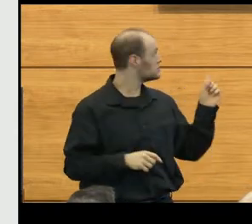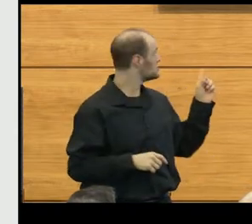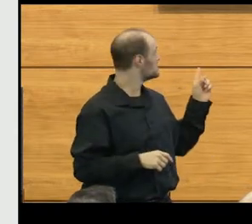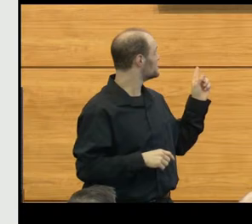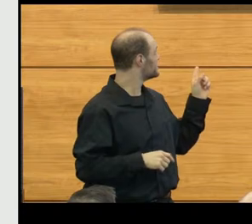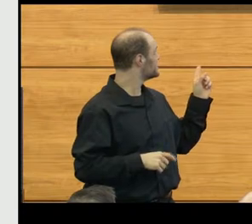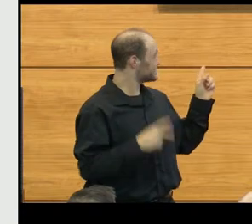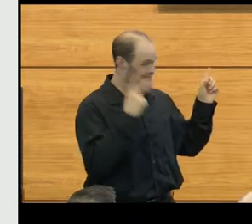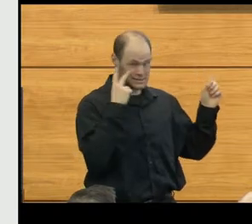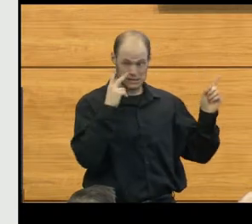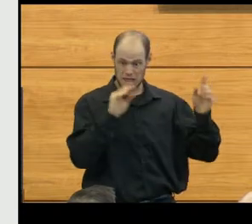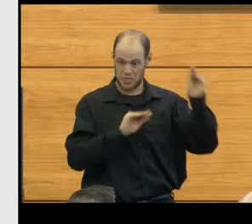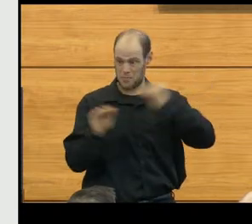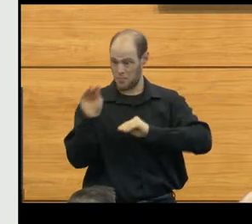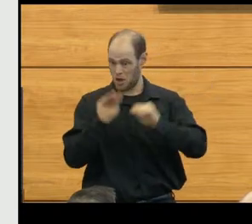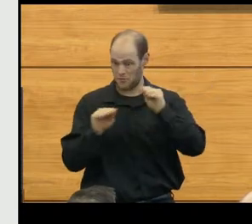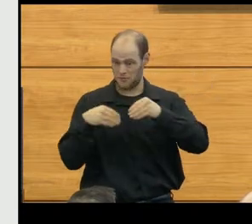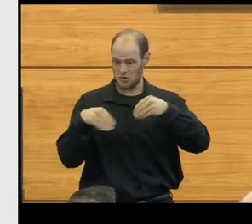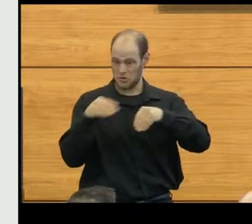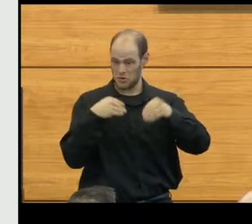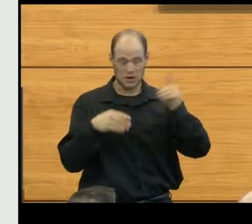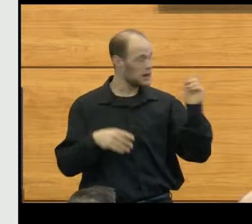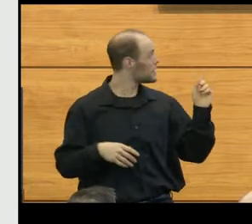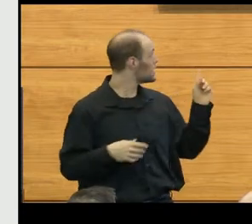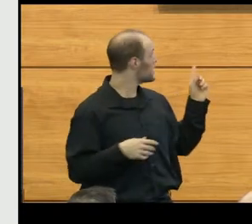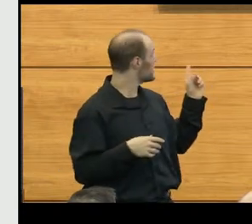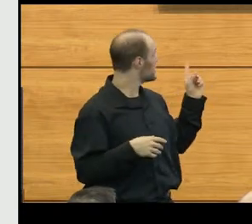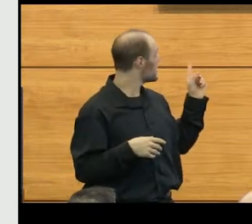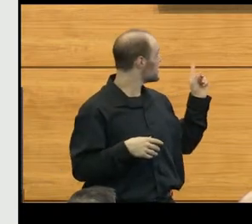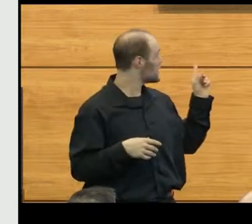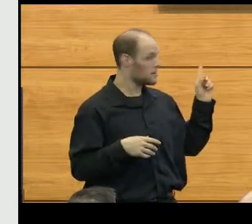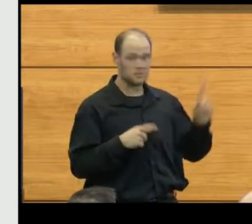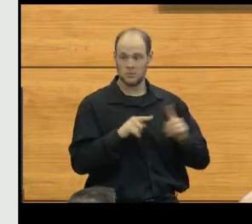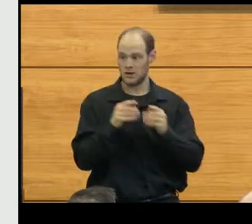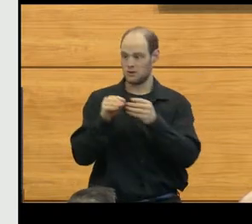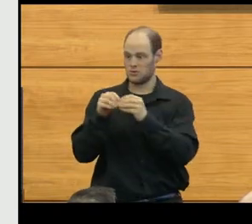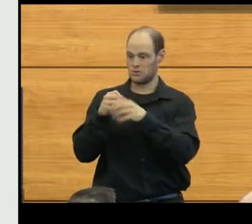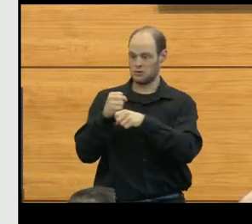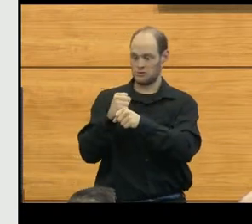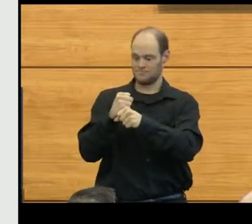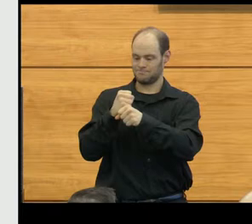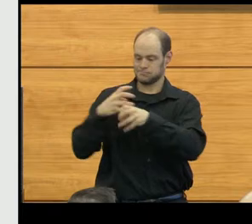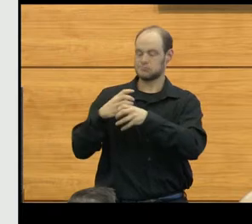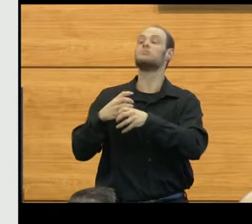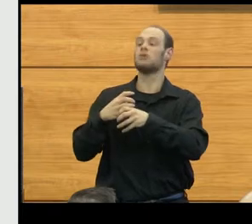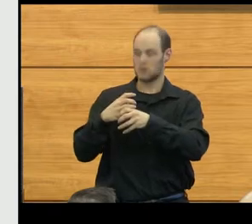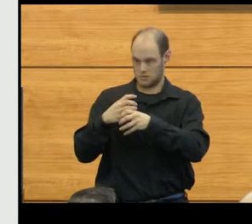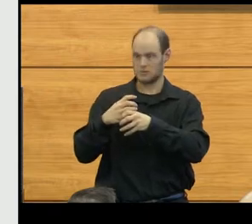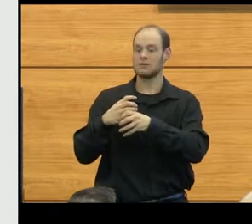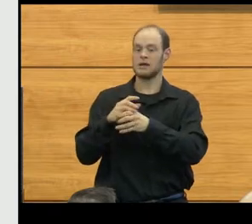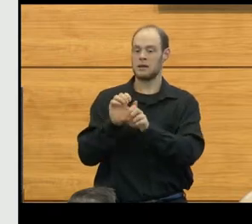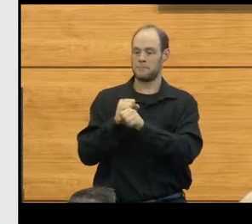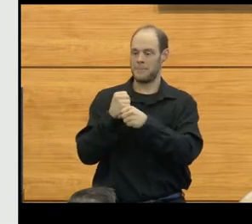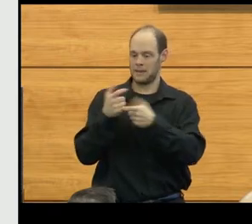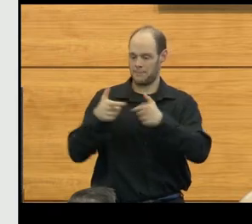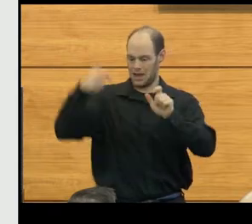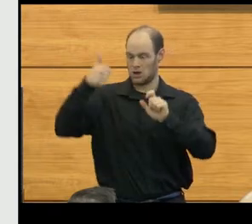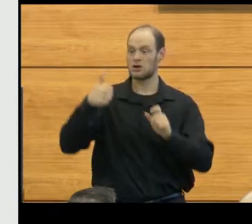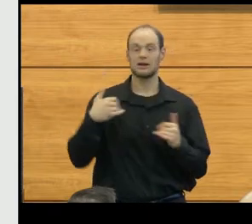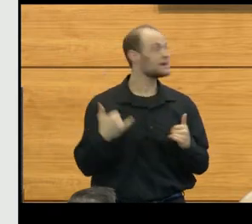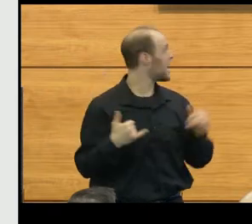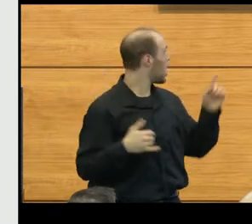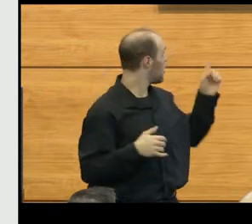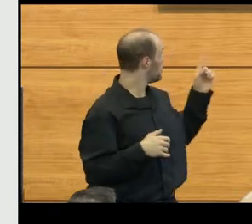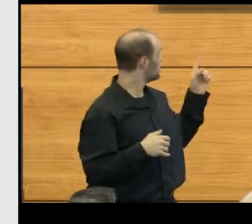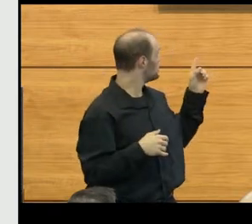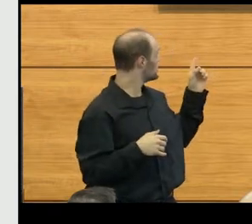look at the pulsatility within that syrinx cavity. But once you decompress it, once you open it up and make things bigger, now look